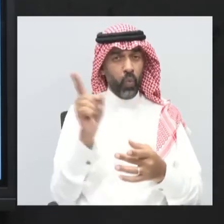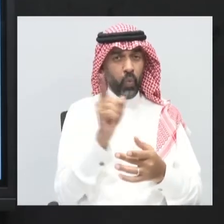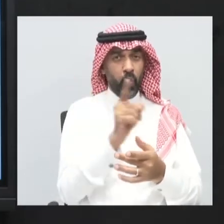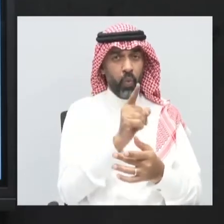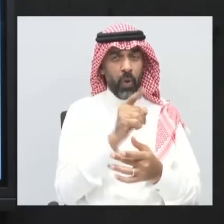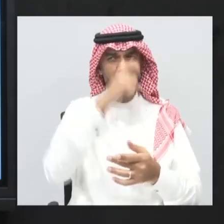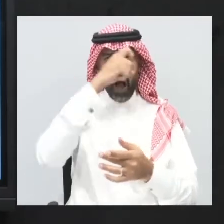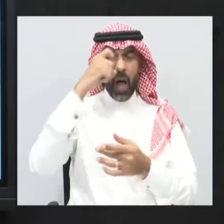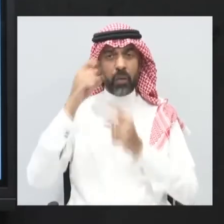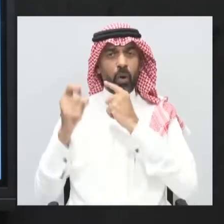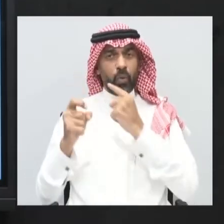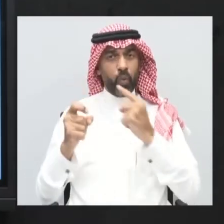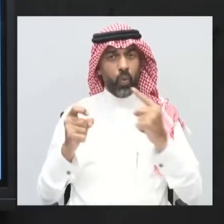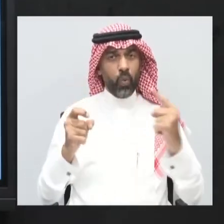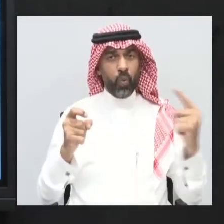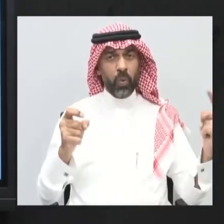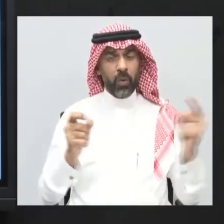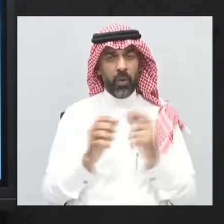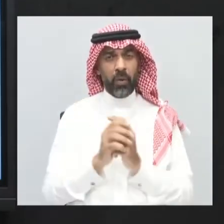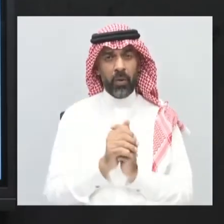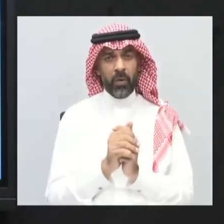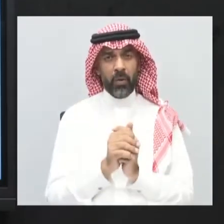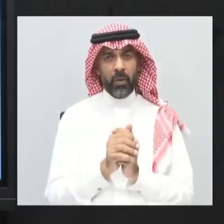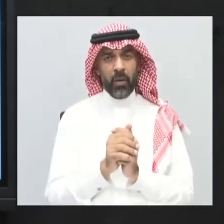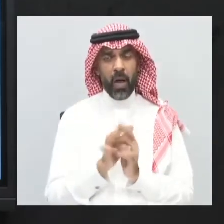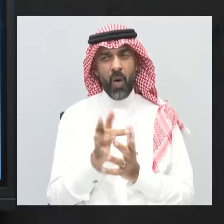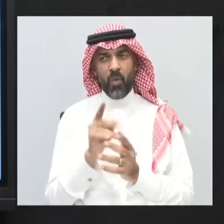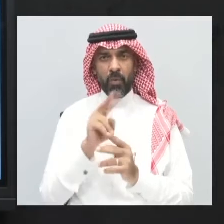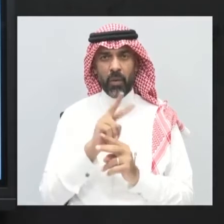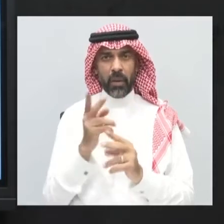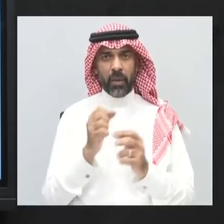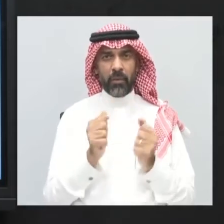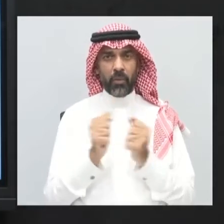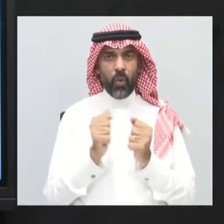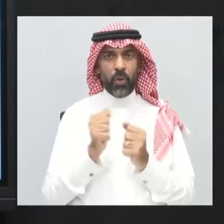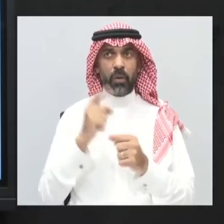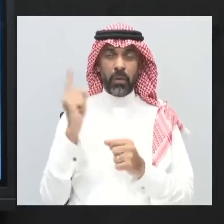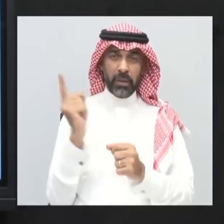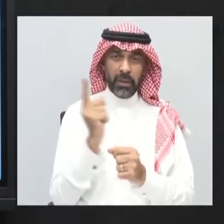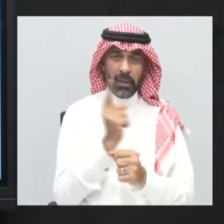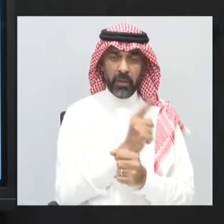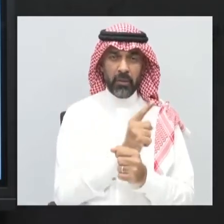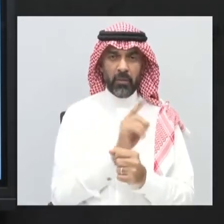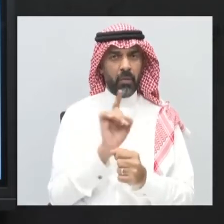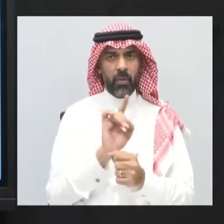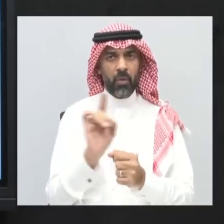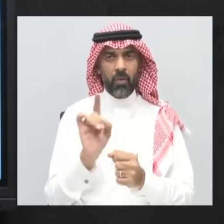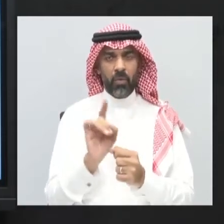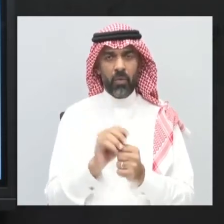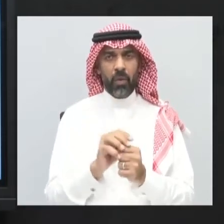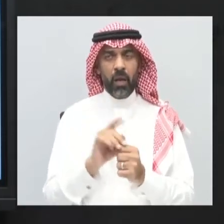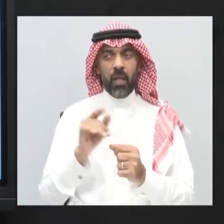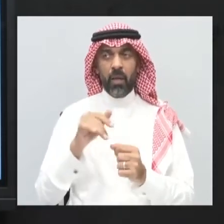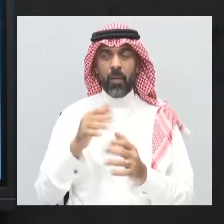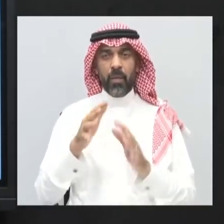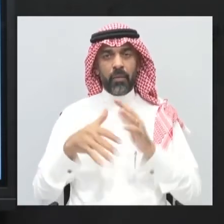it hot all year long? Or is it cold all year long? No. So throughout